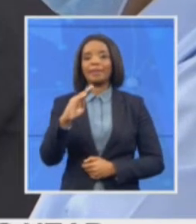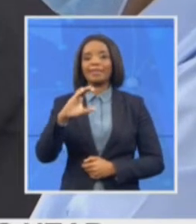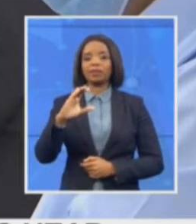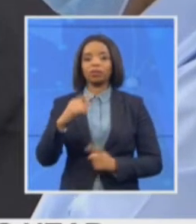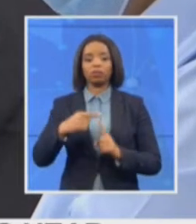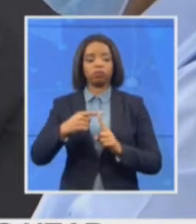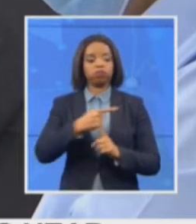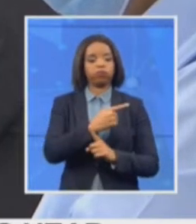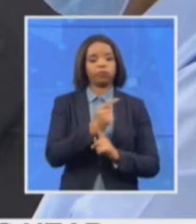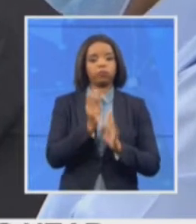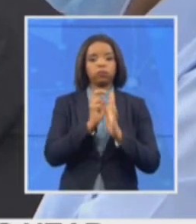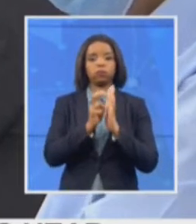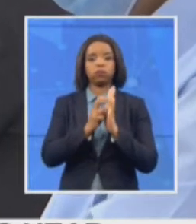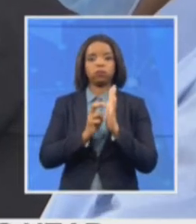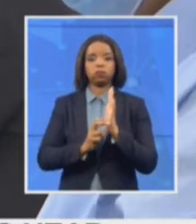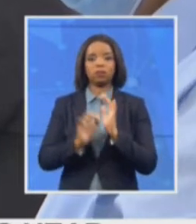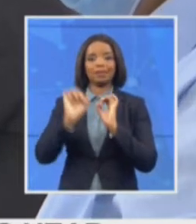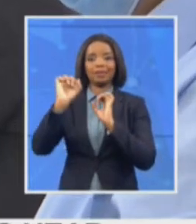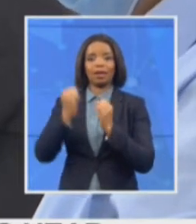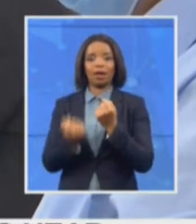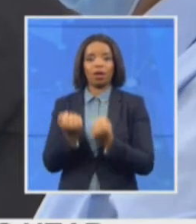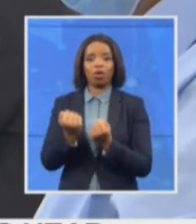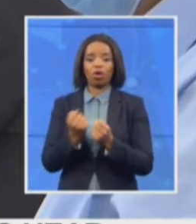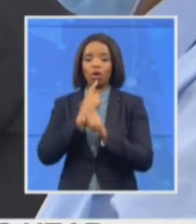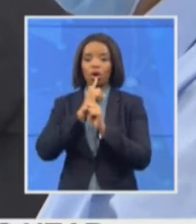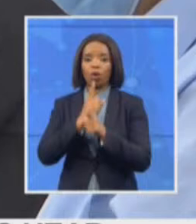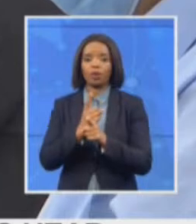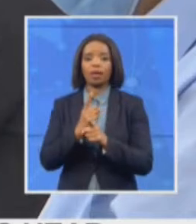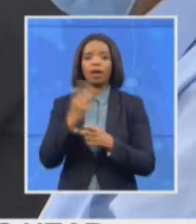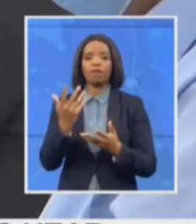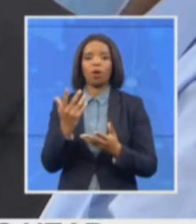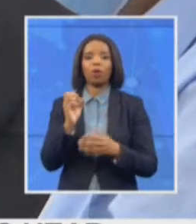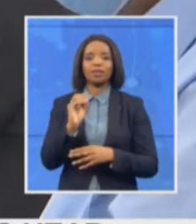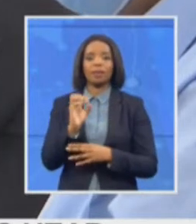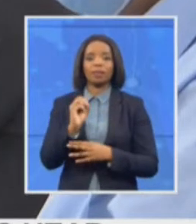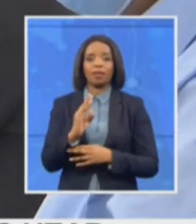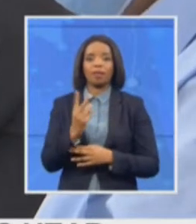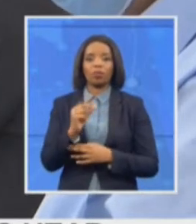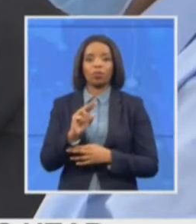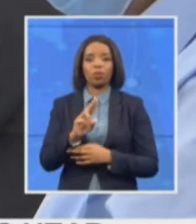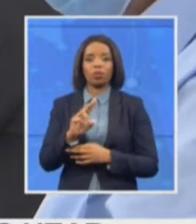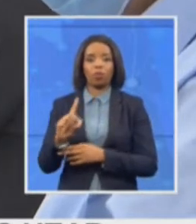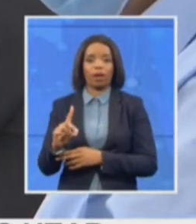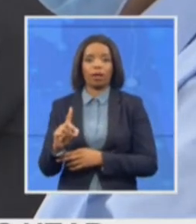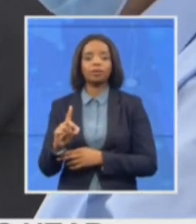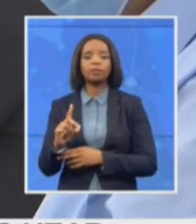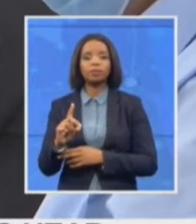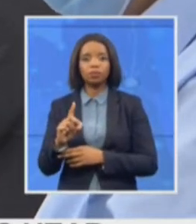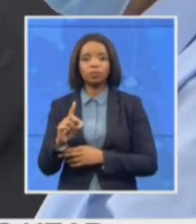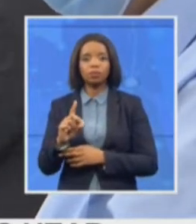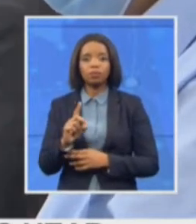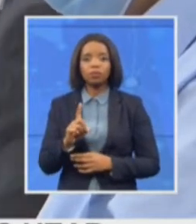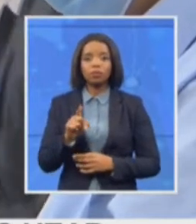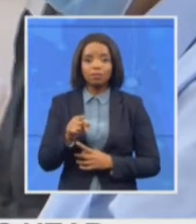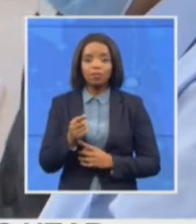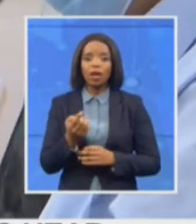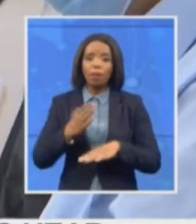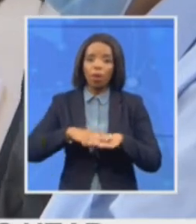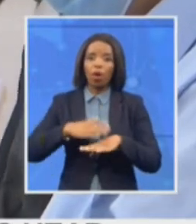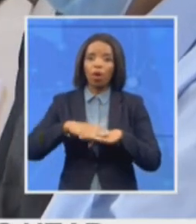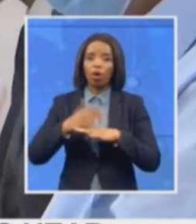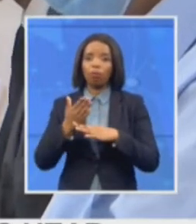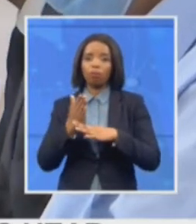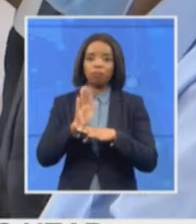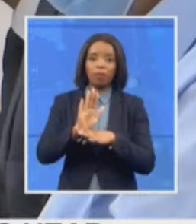2021, thus being in contempt thereof. Your aforesaid conduct further exposes the SABC unnecessarily to potential